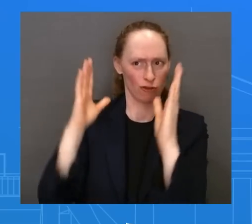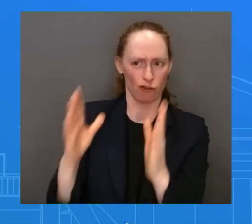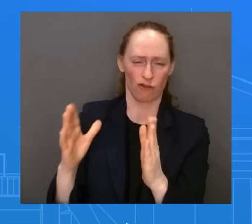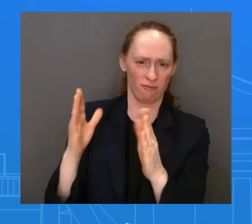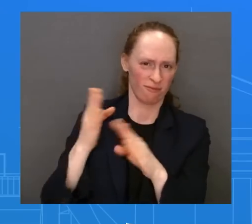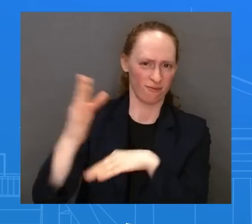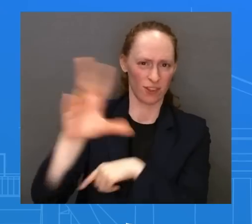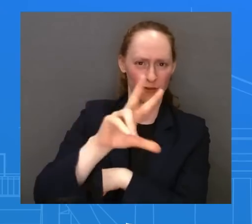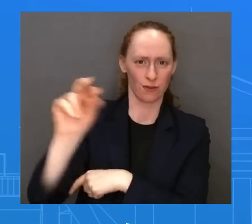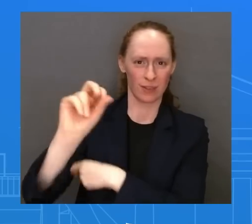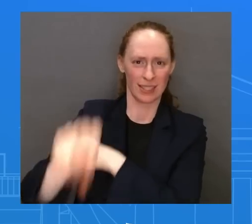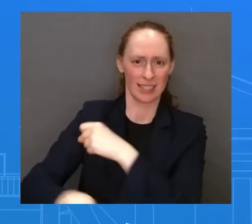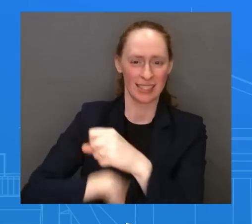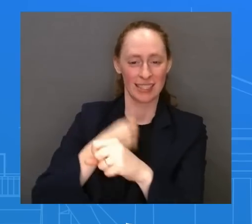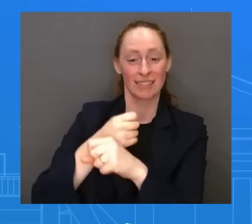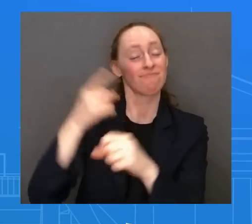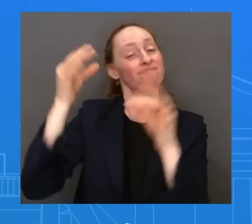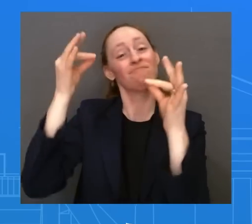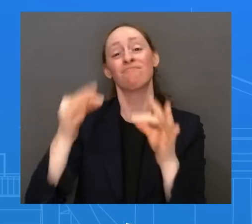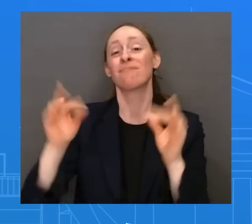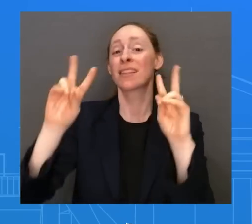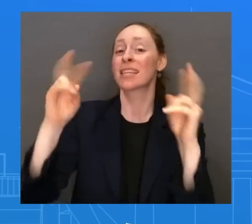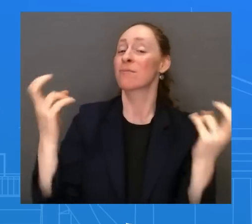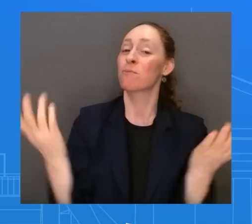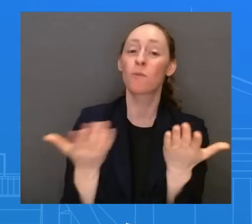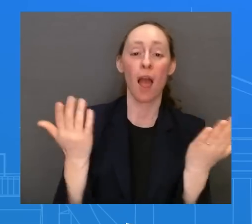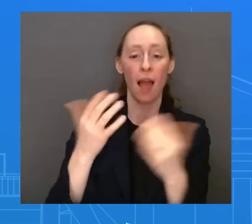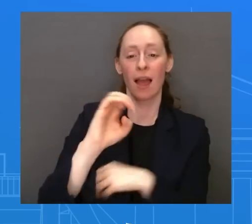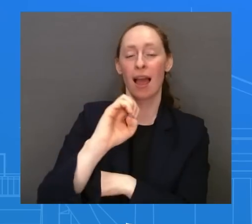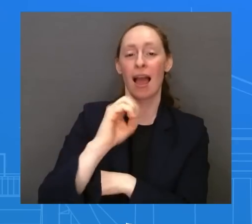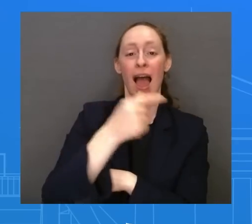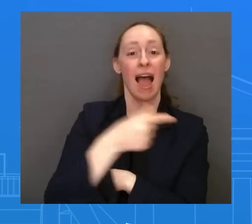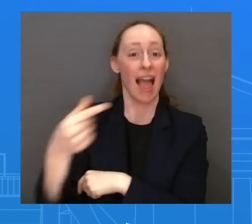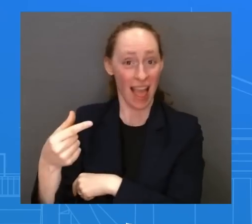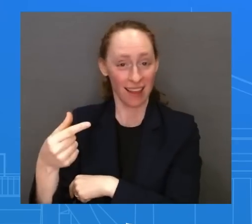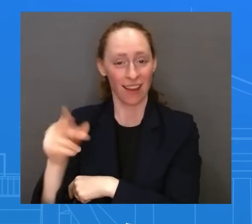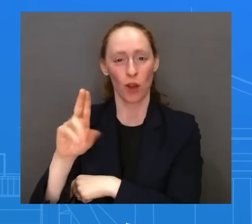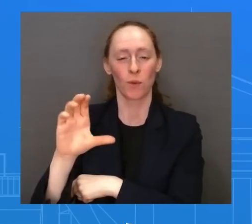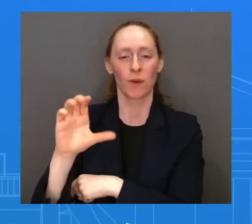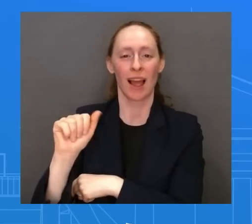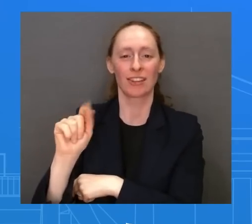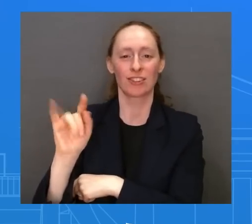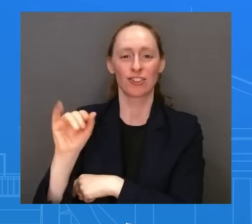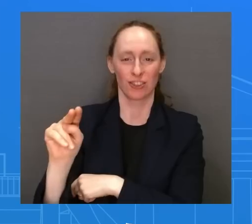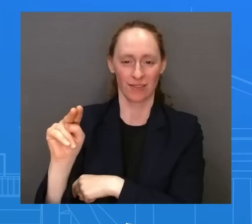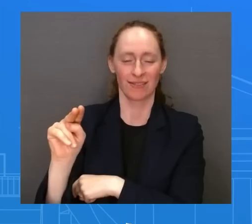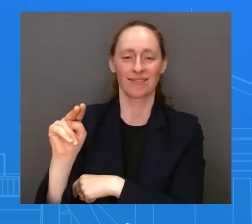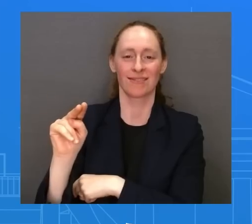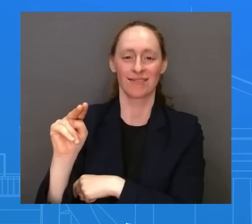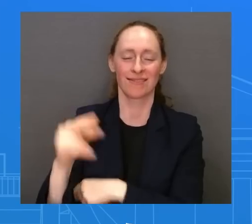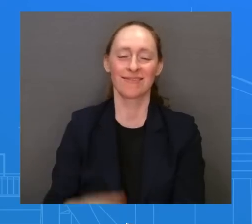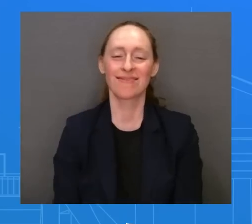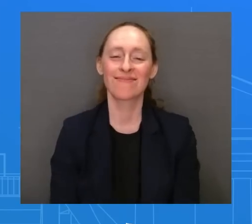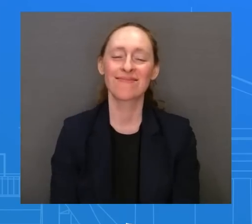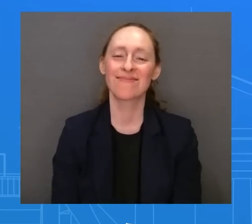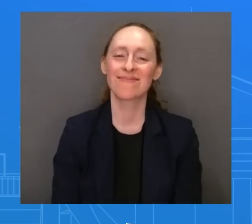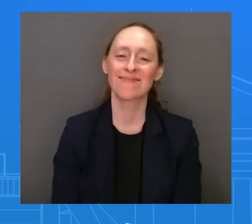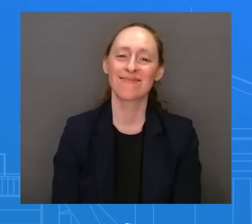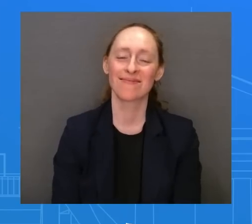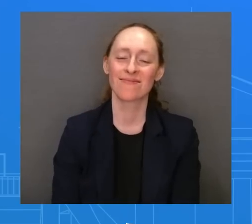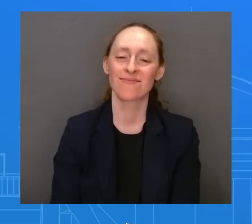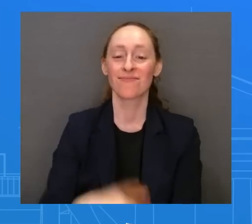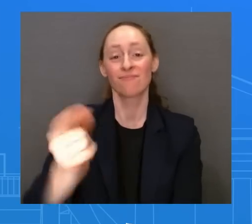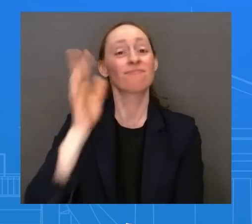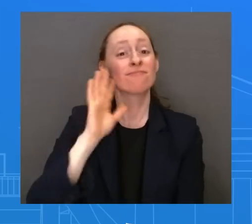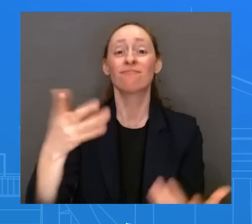transforming the South lawn and the ellipse into a school Community full of fun educational activities for children of all ages to enjoy